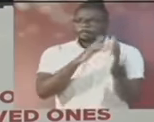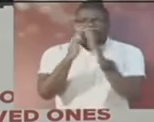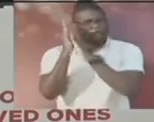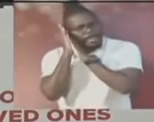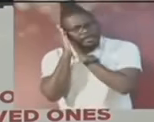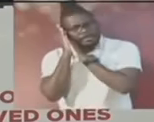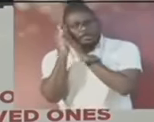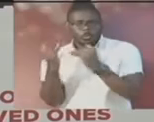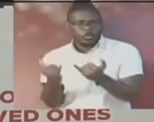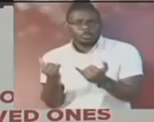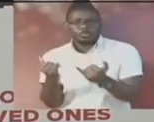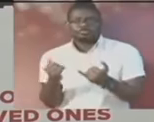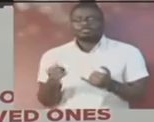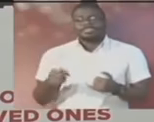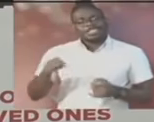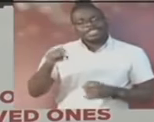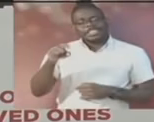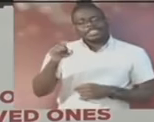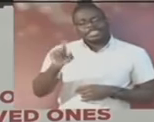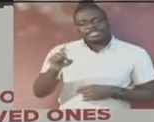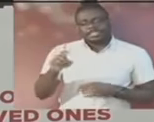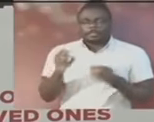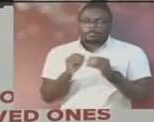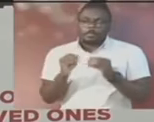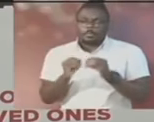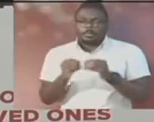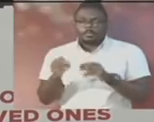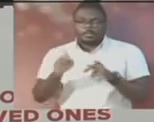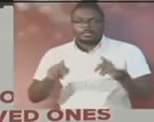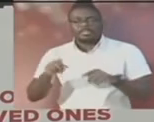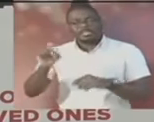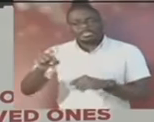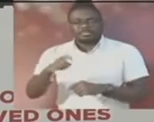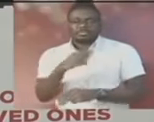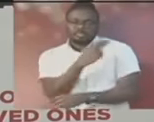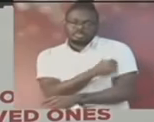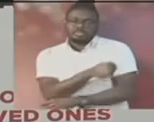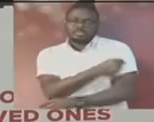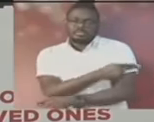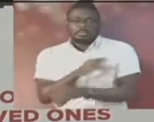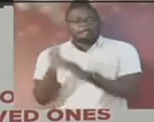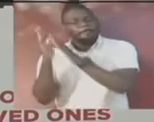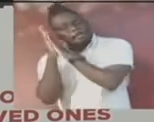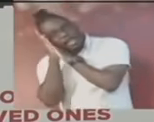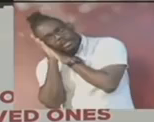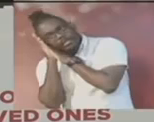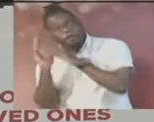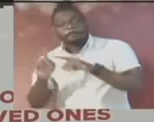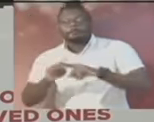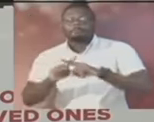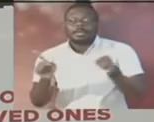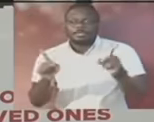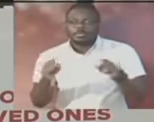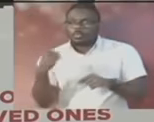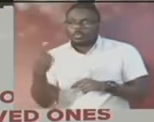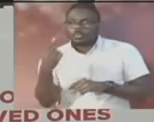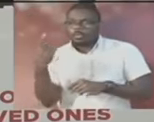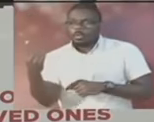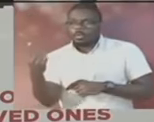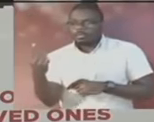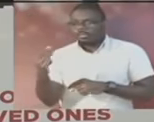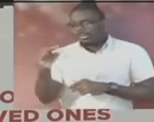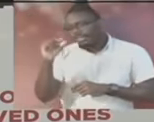has been increasing. Now, there are limited resources in terms of the hospital beds. And I'd like to